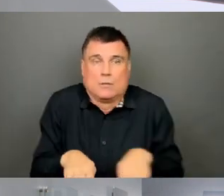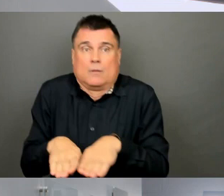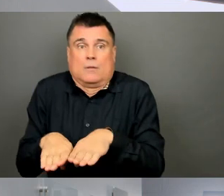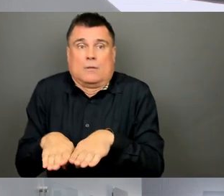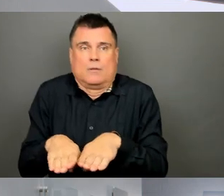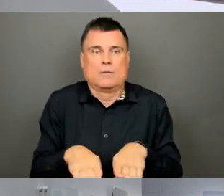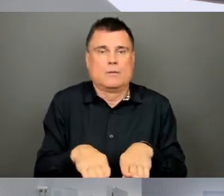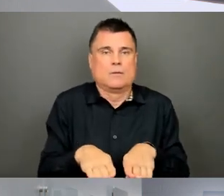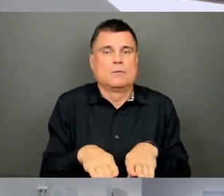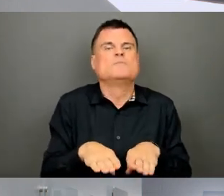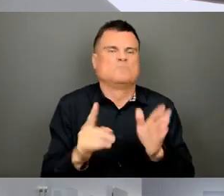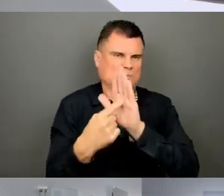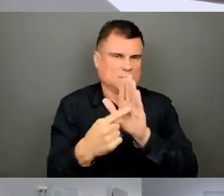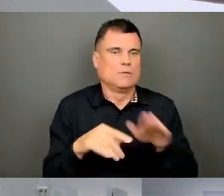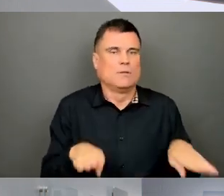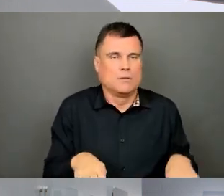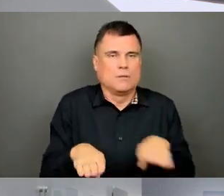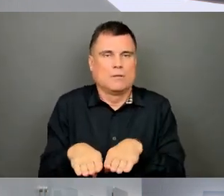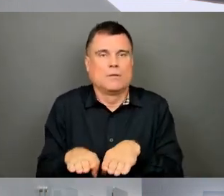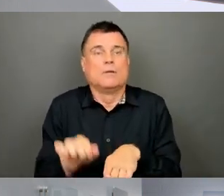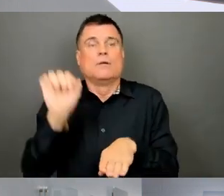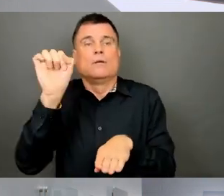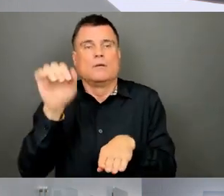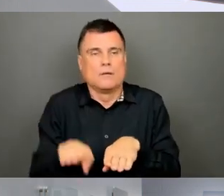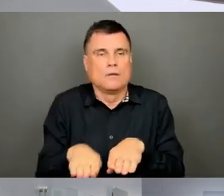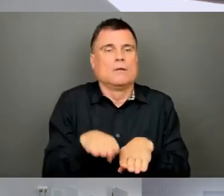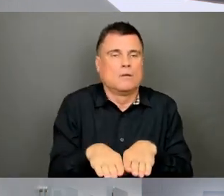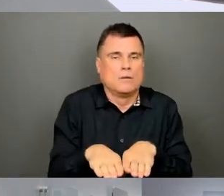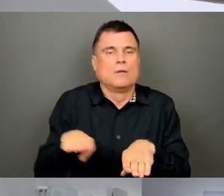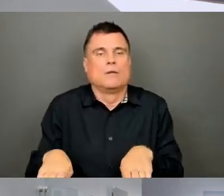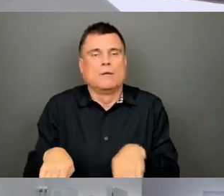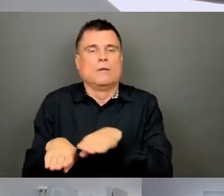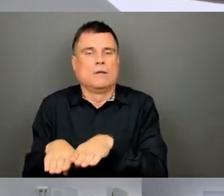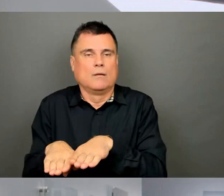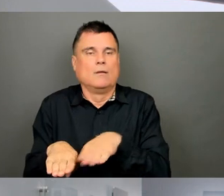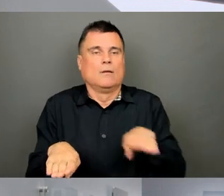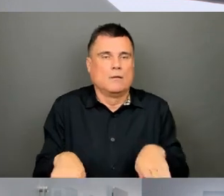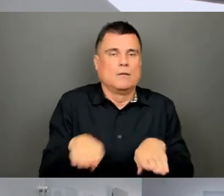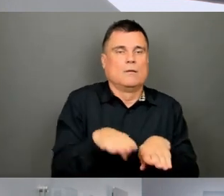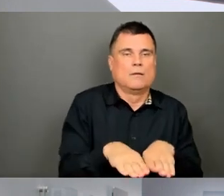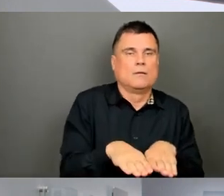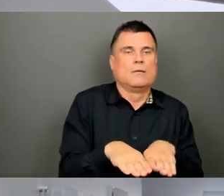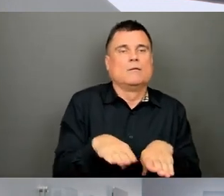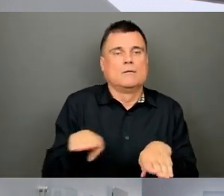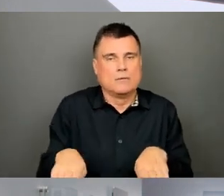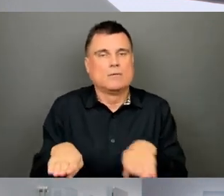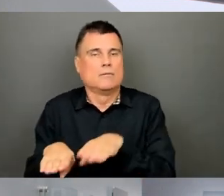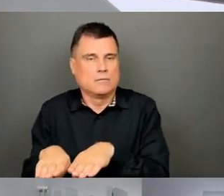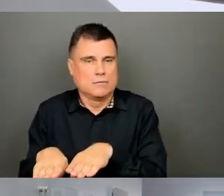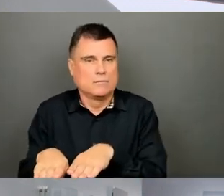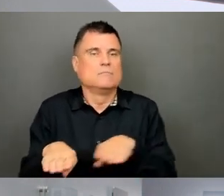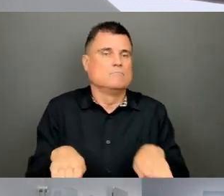next. So on the up groove, 5, 6, 7, 8, we're going to step to the side, step to the center, step